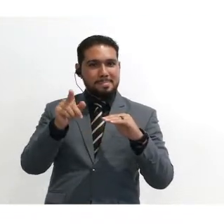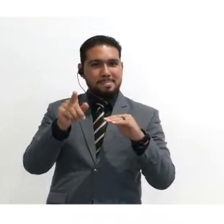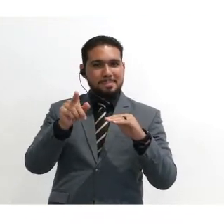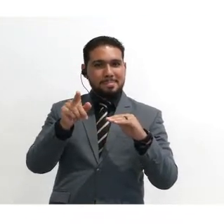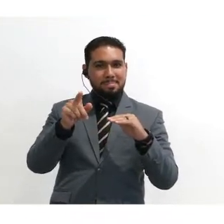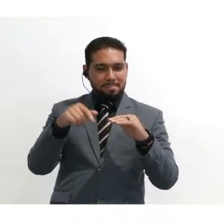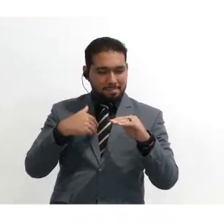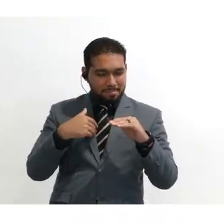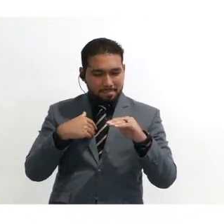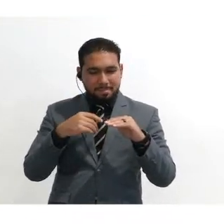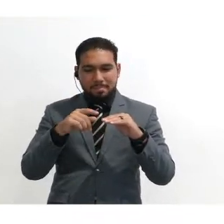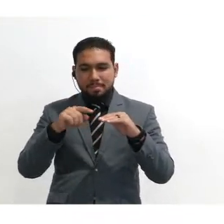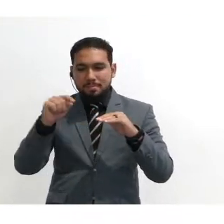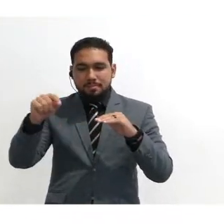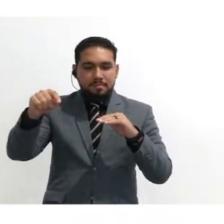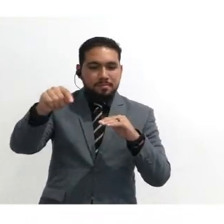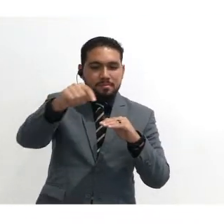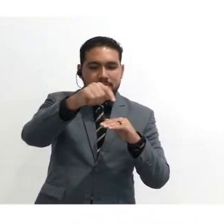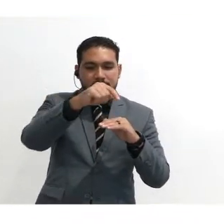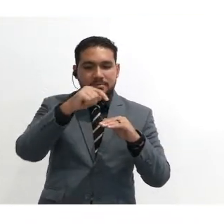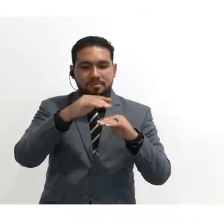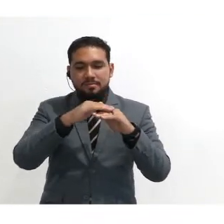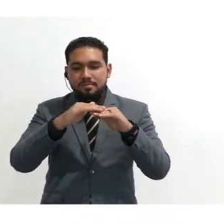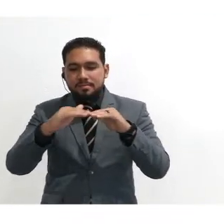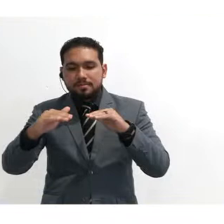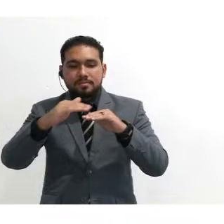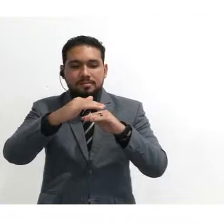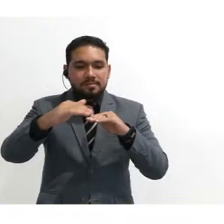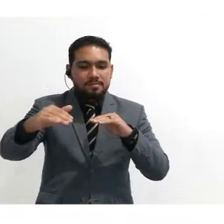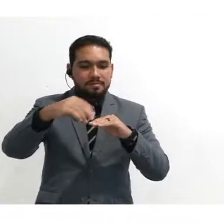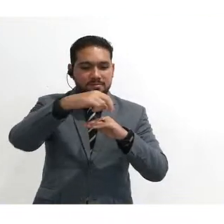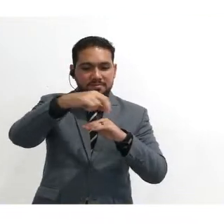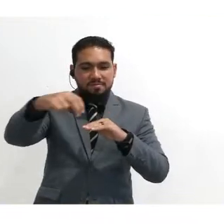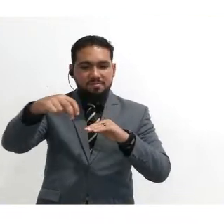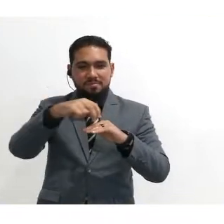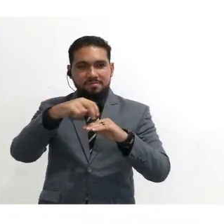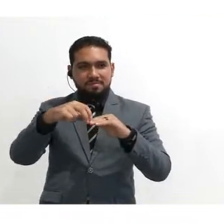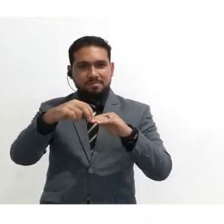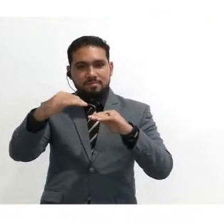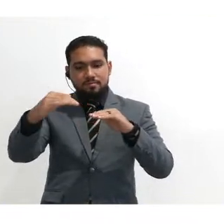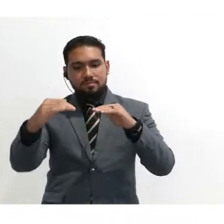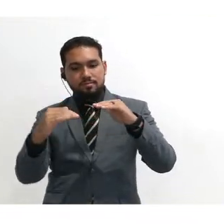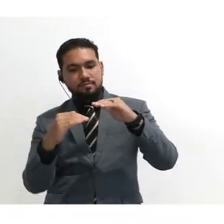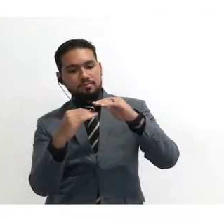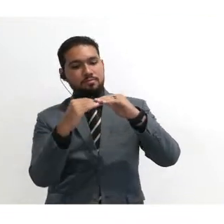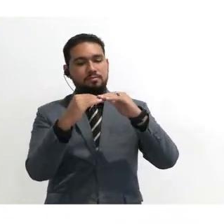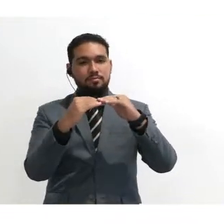mold compound and going over the edges of the chips.